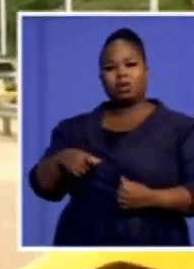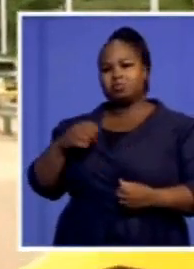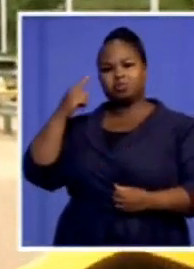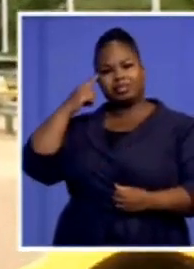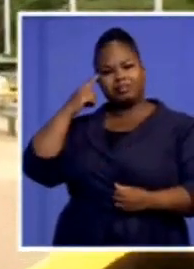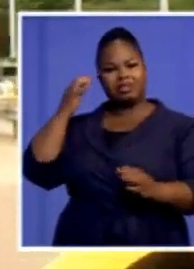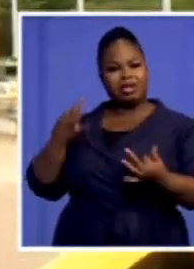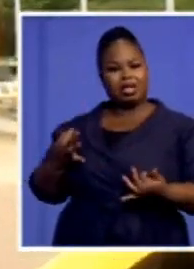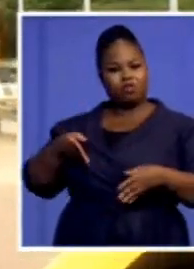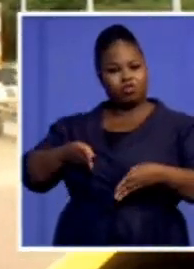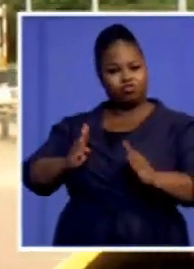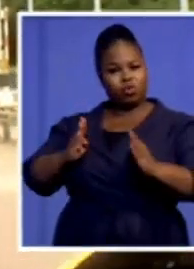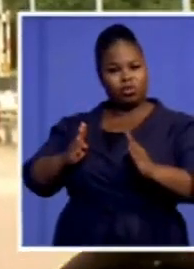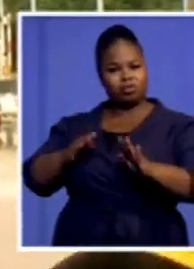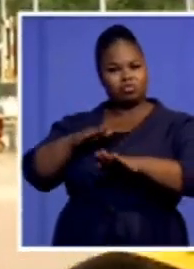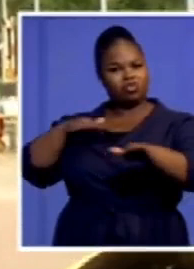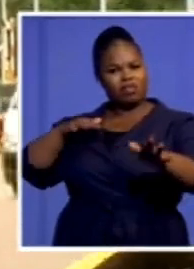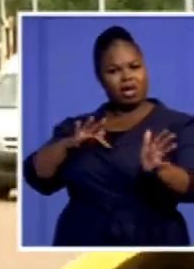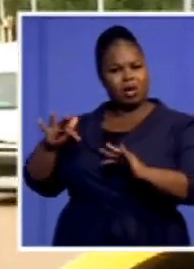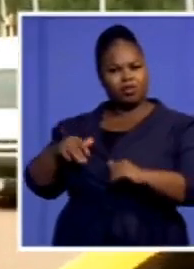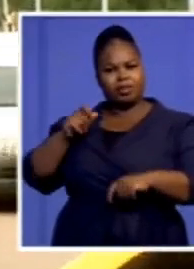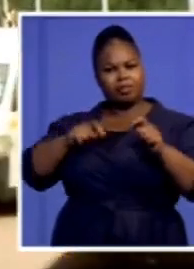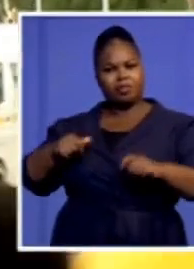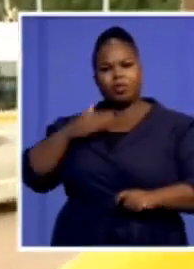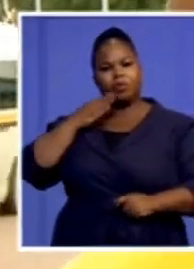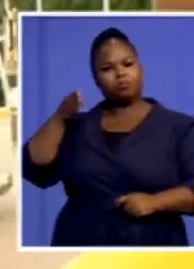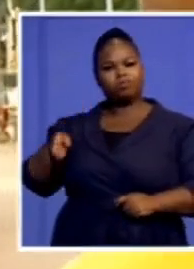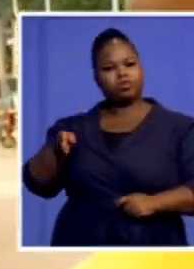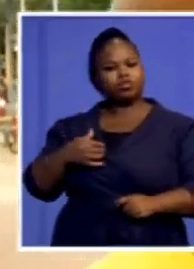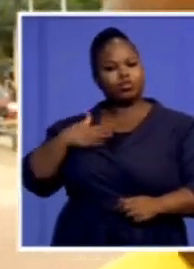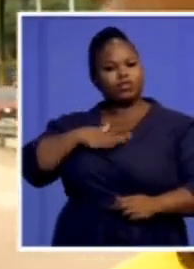mmileng gape le batlhankela ba pharakano le ikutlwa le bolokegile mo mmileng.